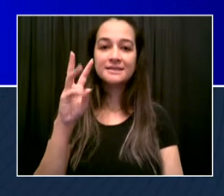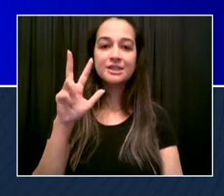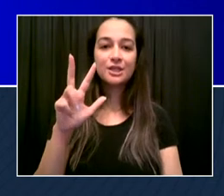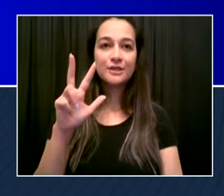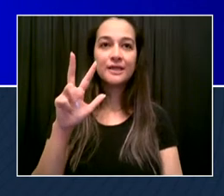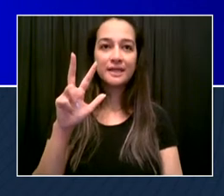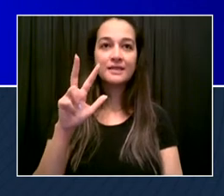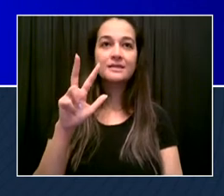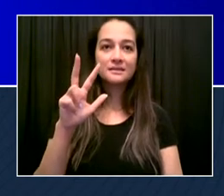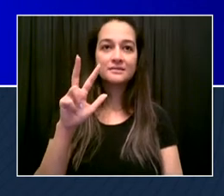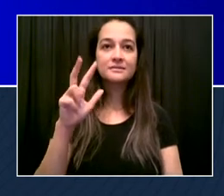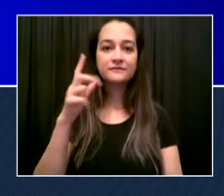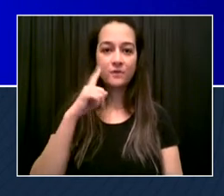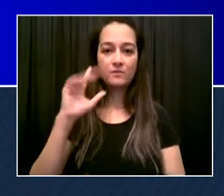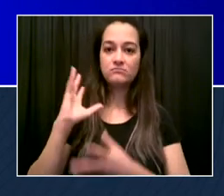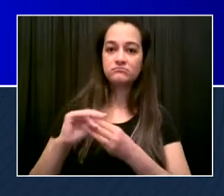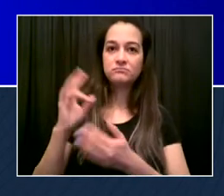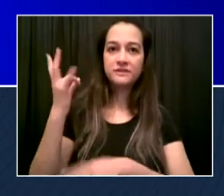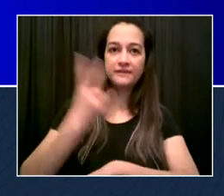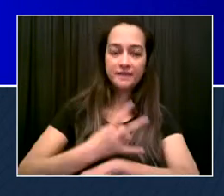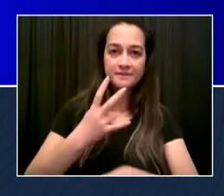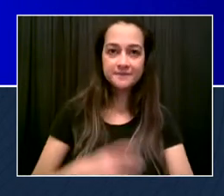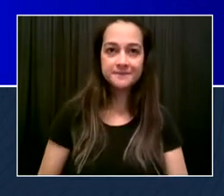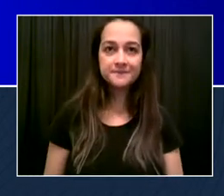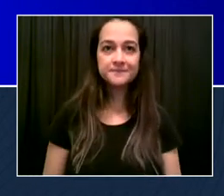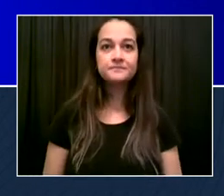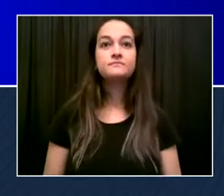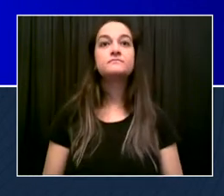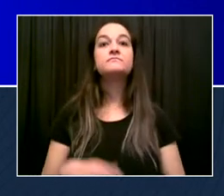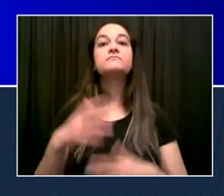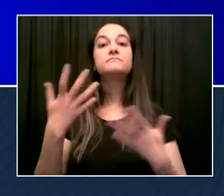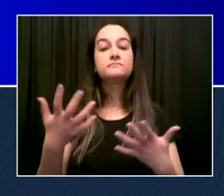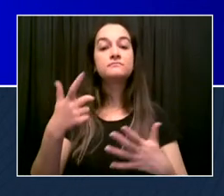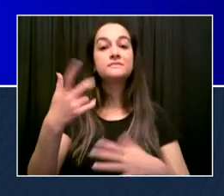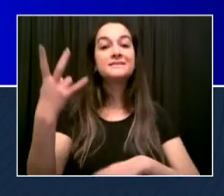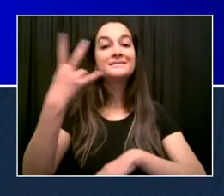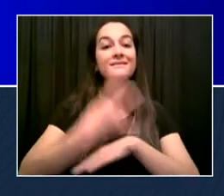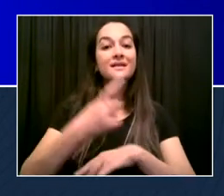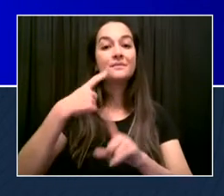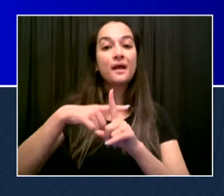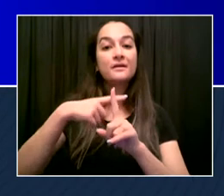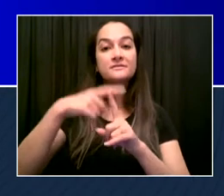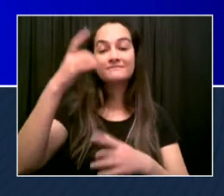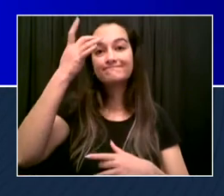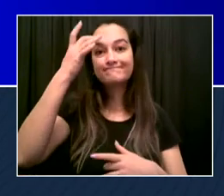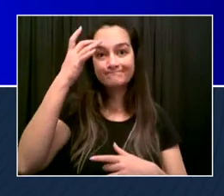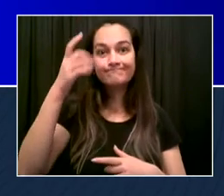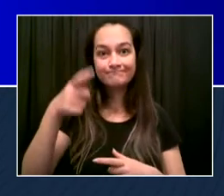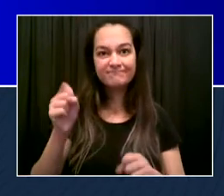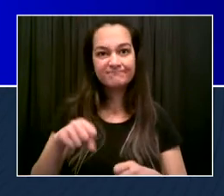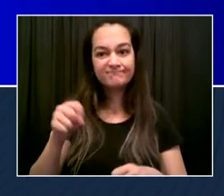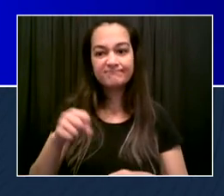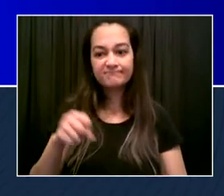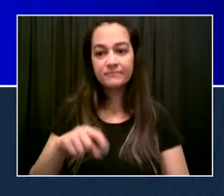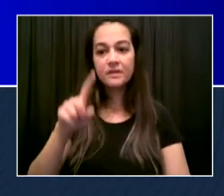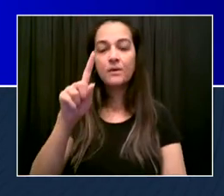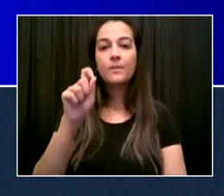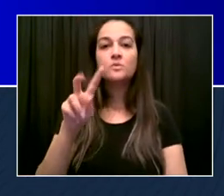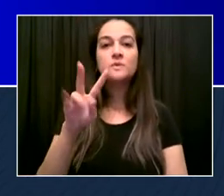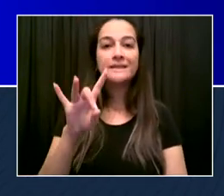Today's report on a seven-day rolling average, 1.28%. I'm going to say a few words in Spanish.